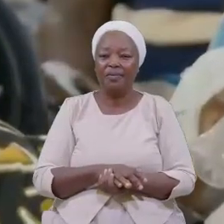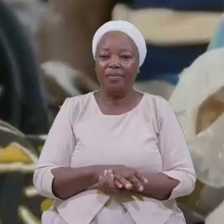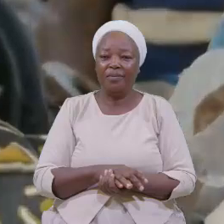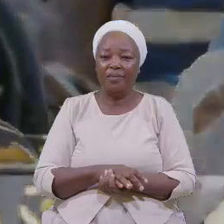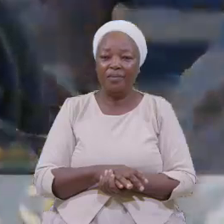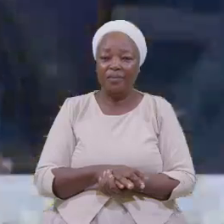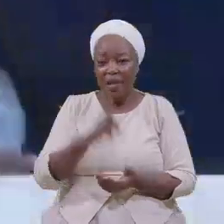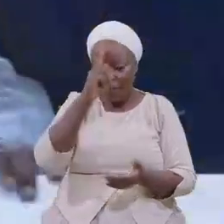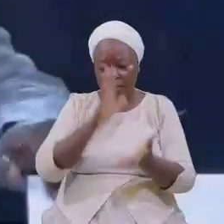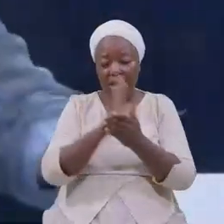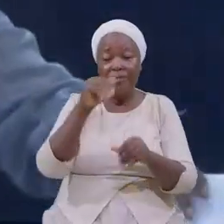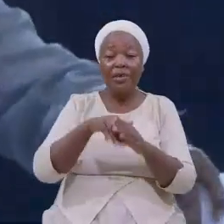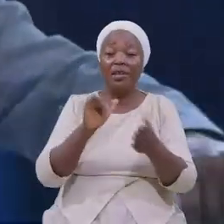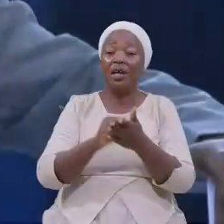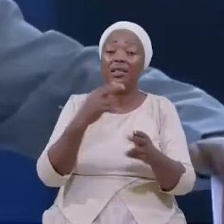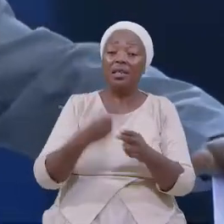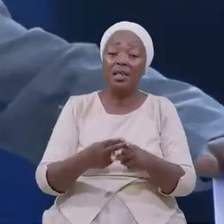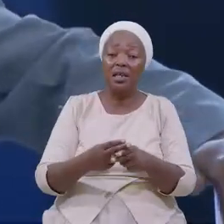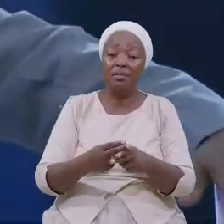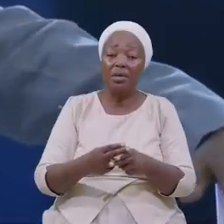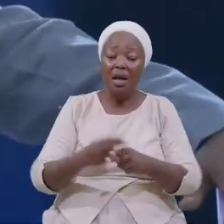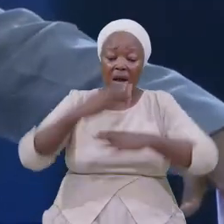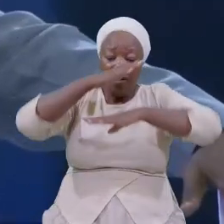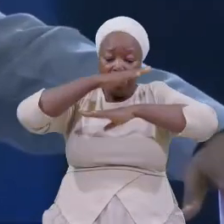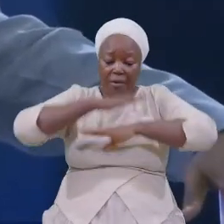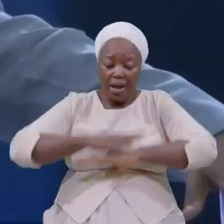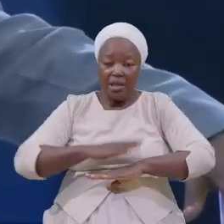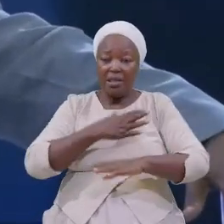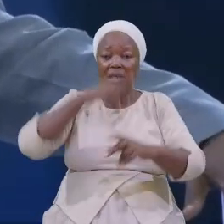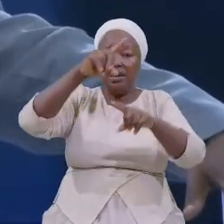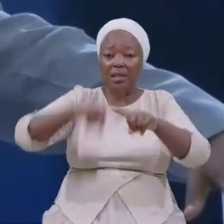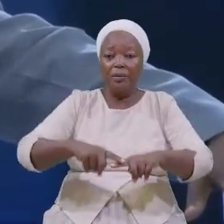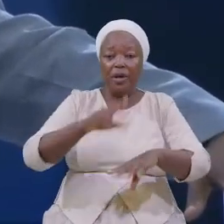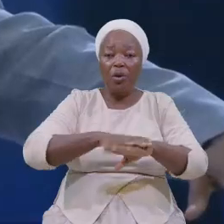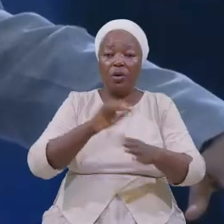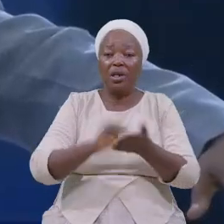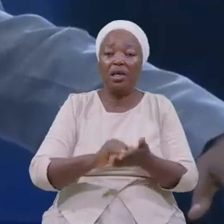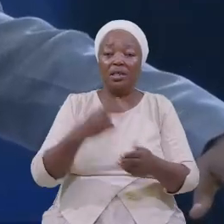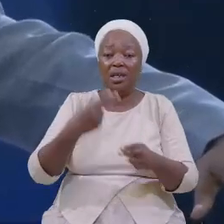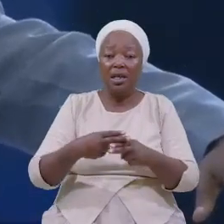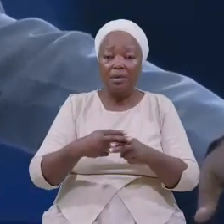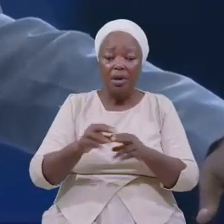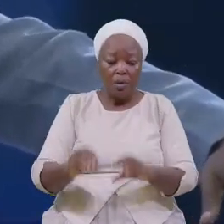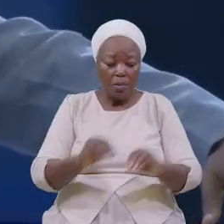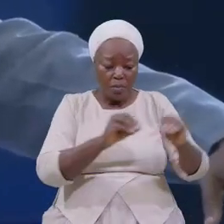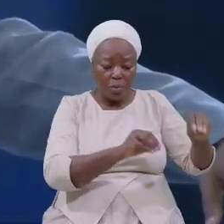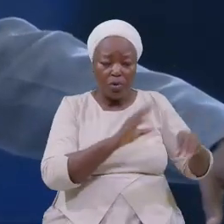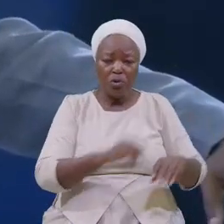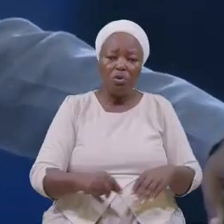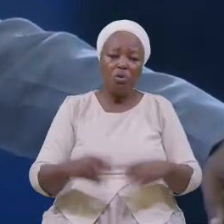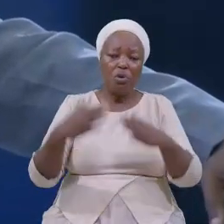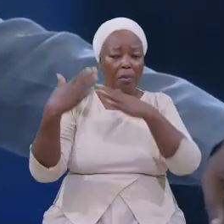Believe in that name. Rely on that name. Lay your body in on that